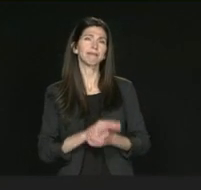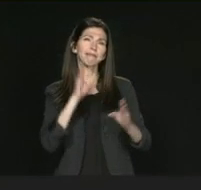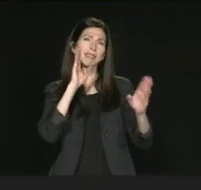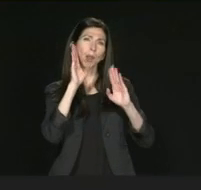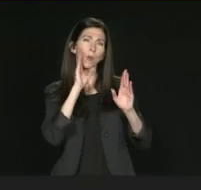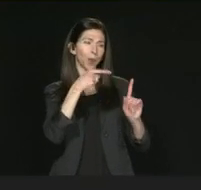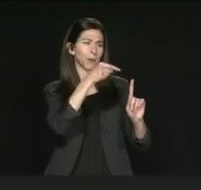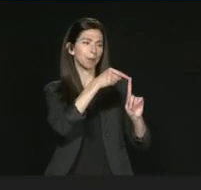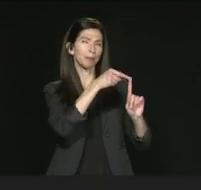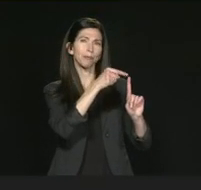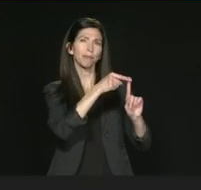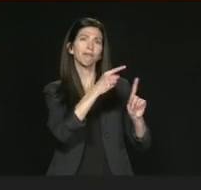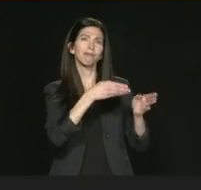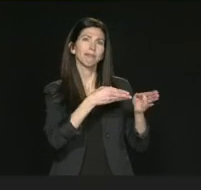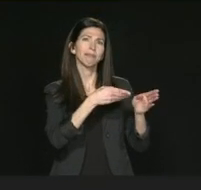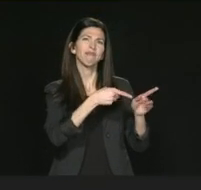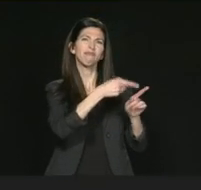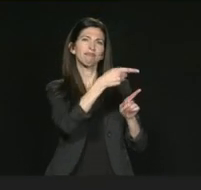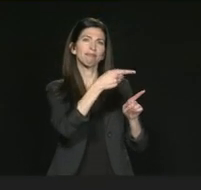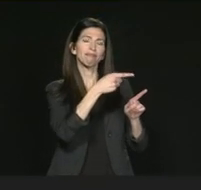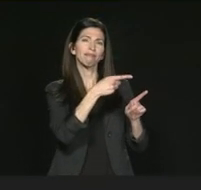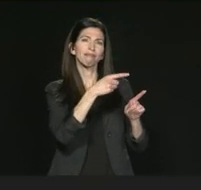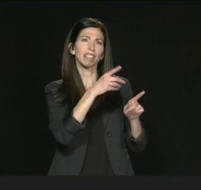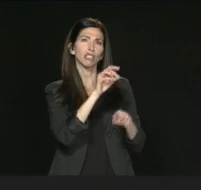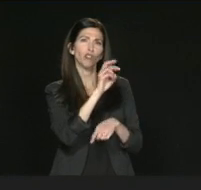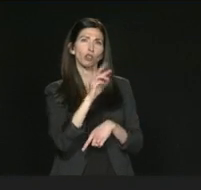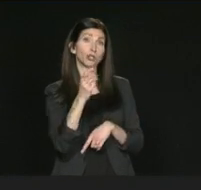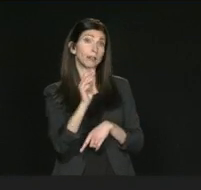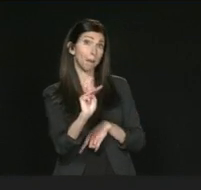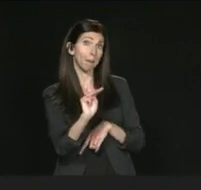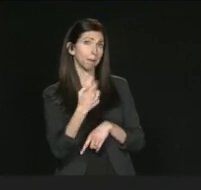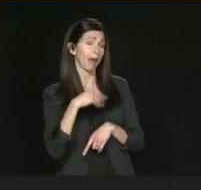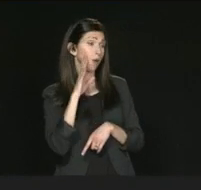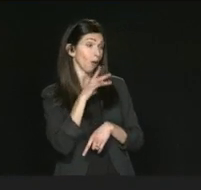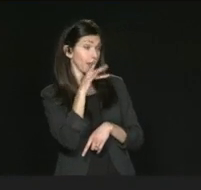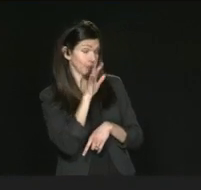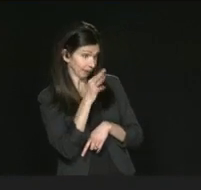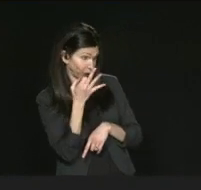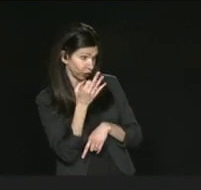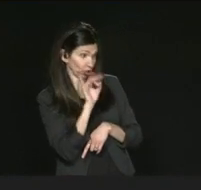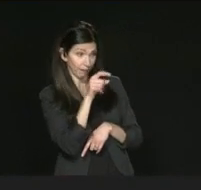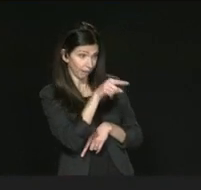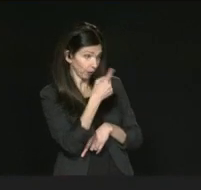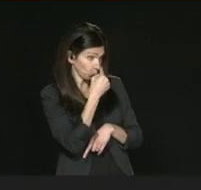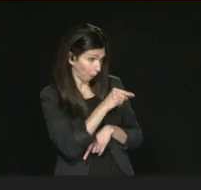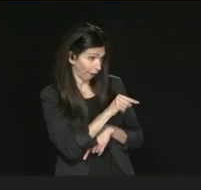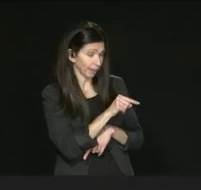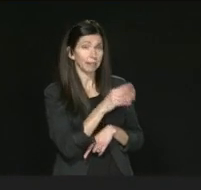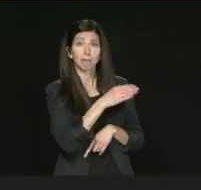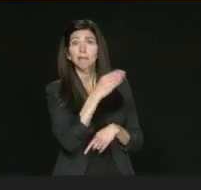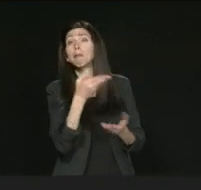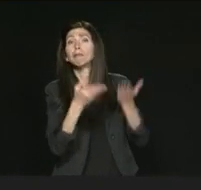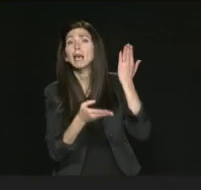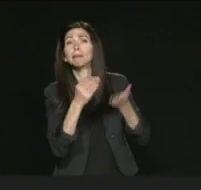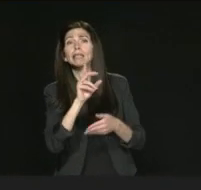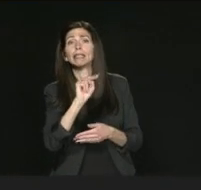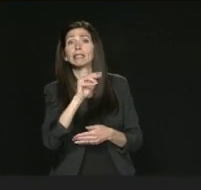you can answer in English if you please, or if Dr. New could answer in French, that'd be appreciated too. This morning,